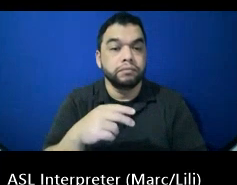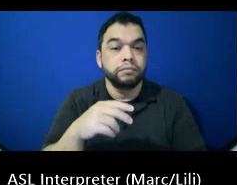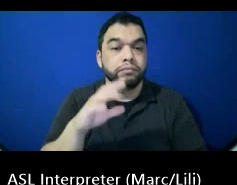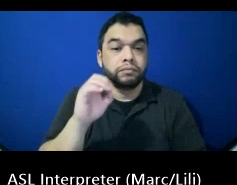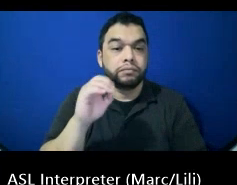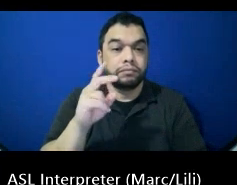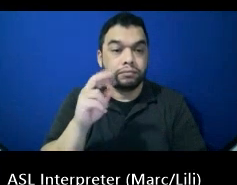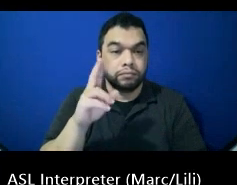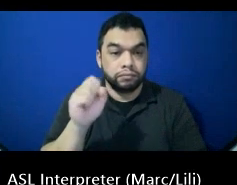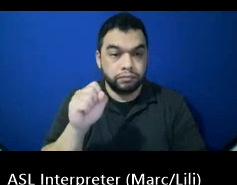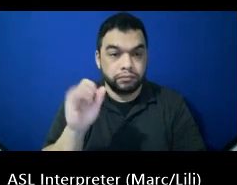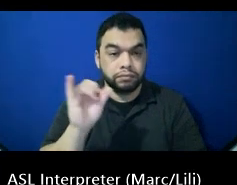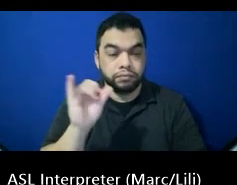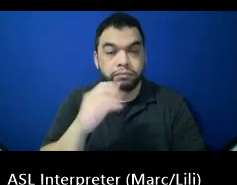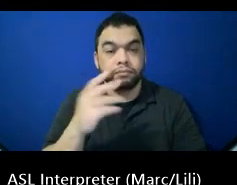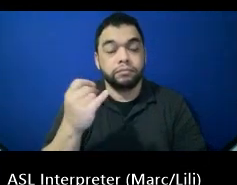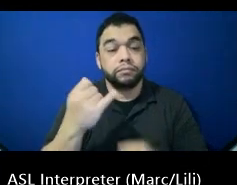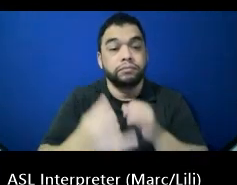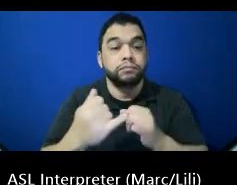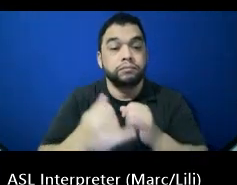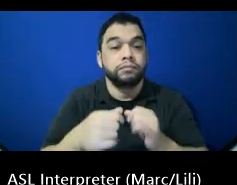the collaboration